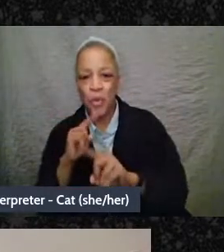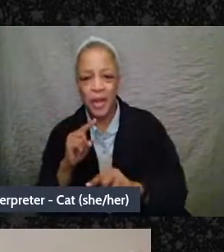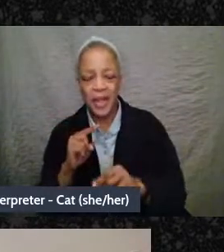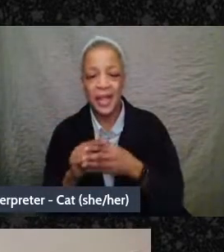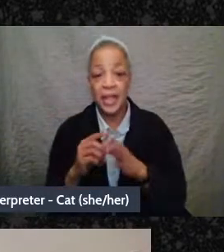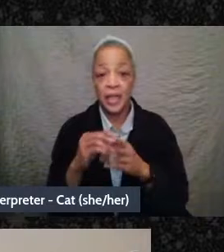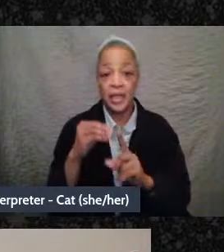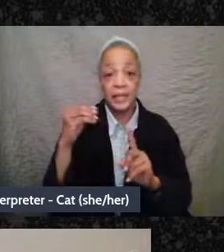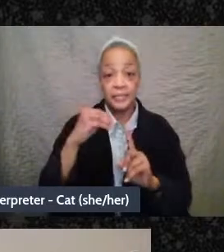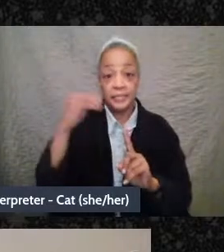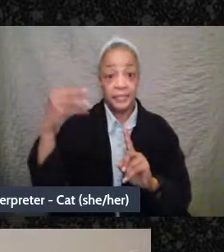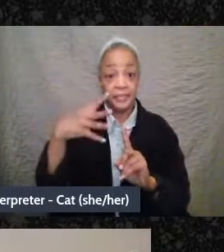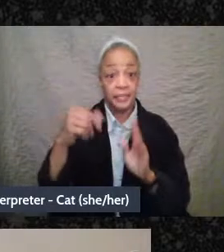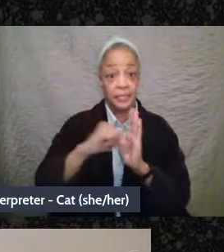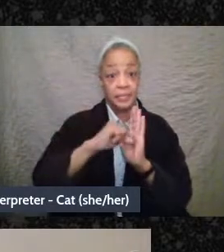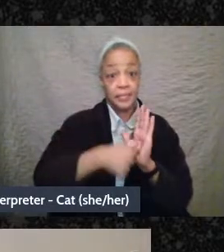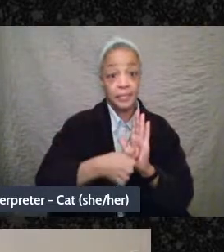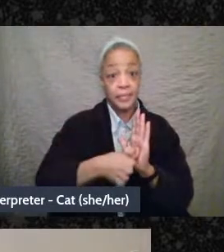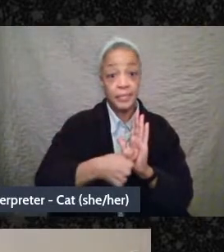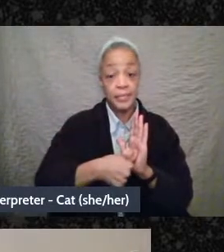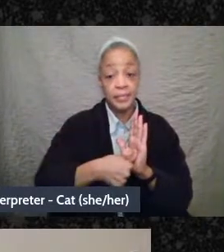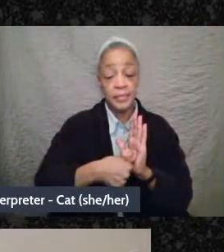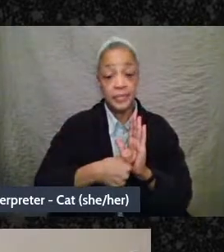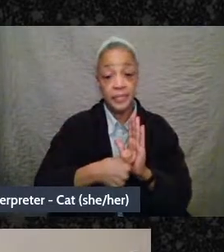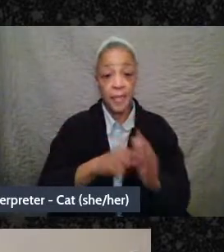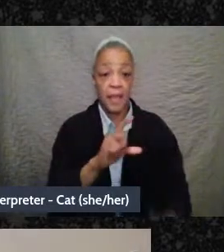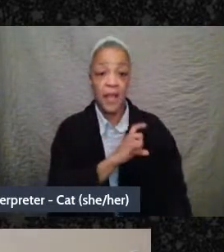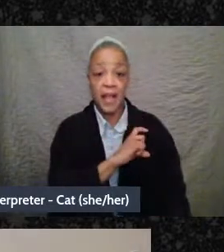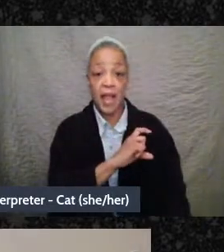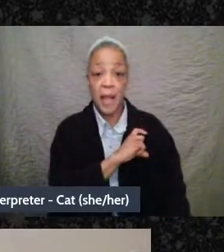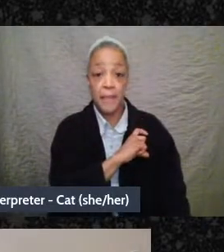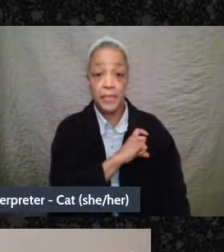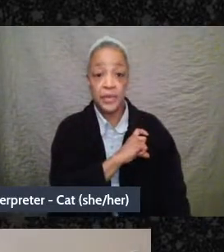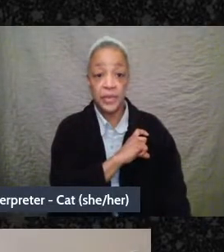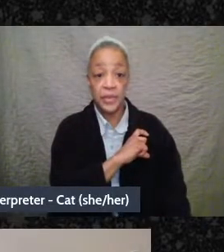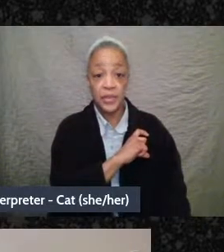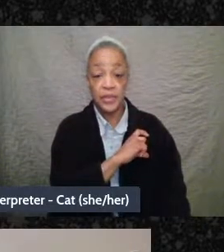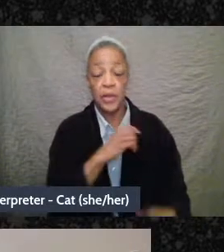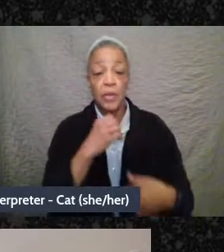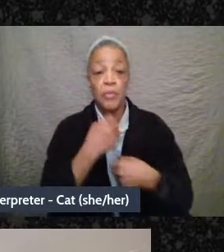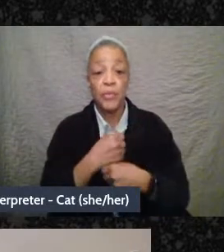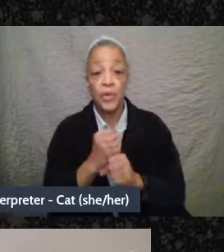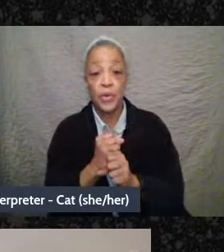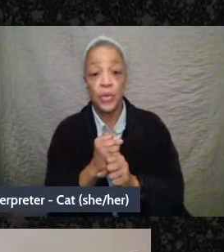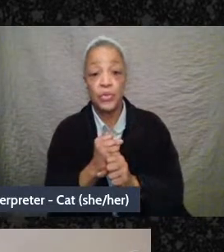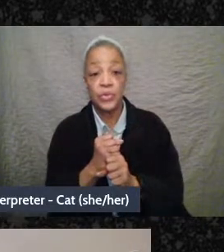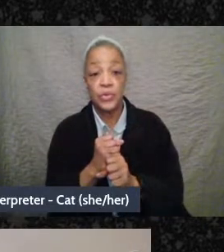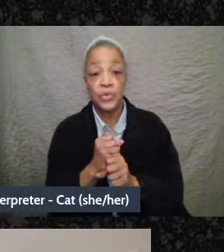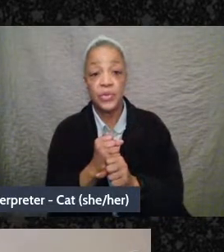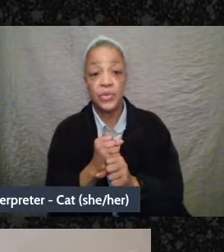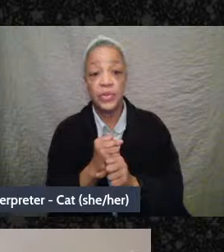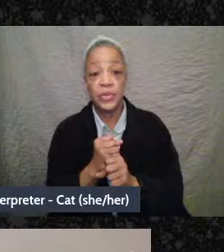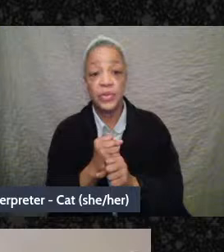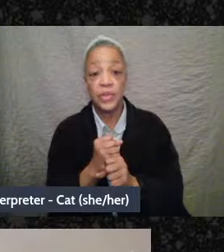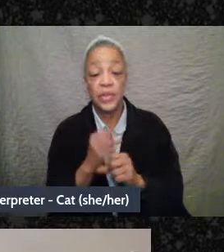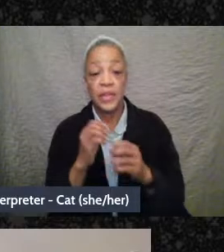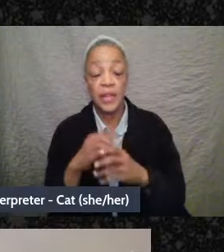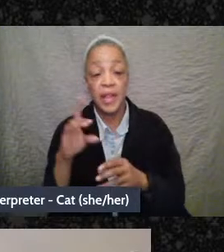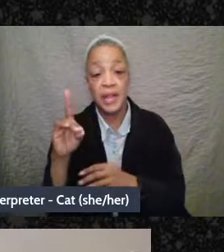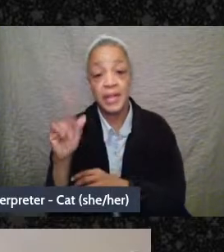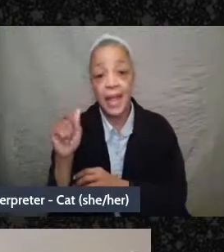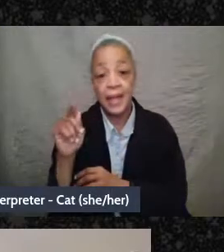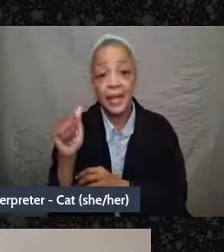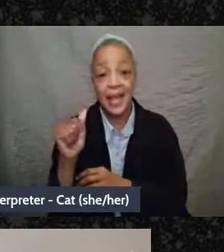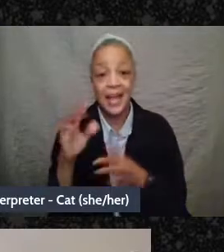highlighting the fact that, cops are the ones who produce the data about